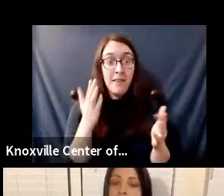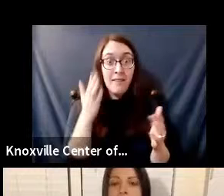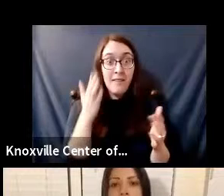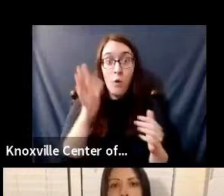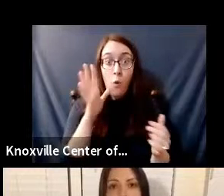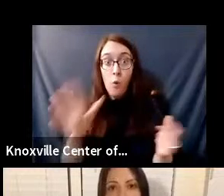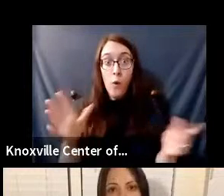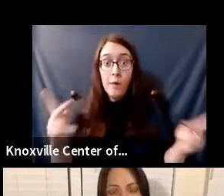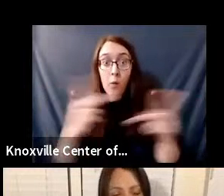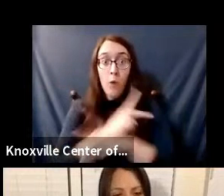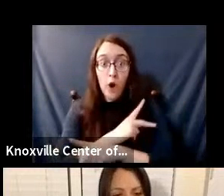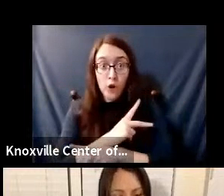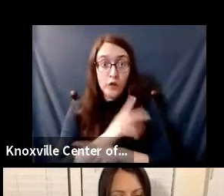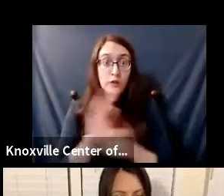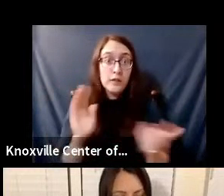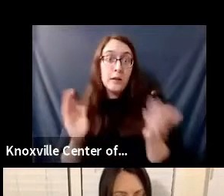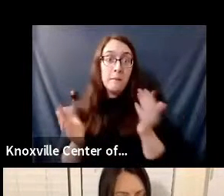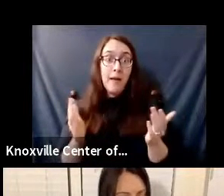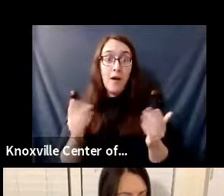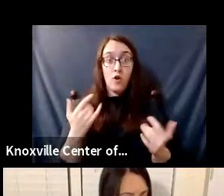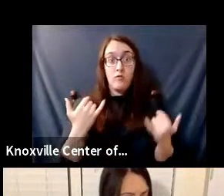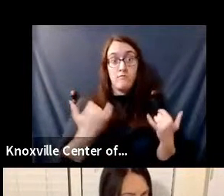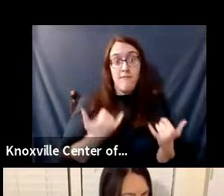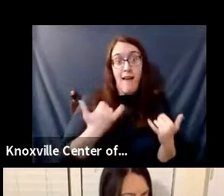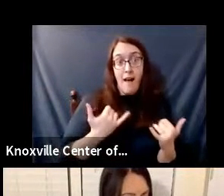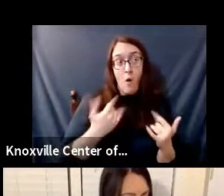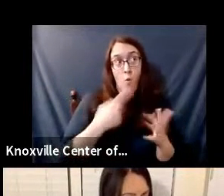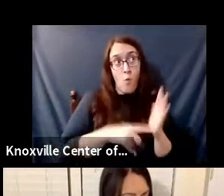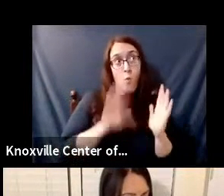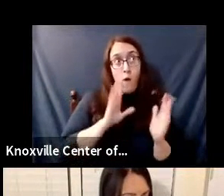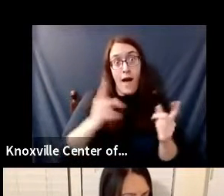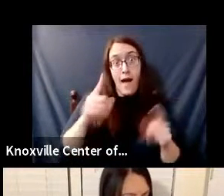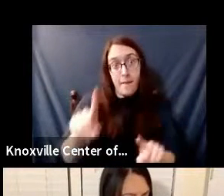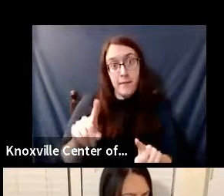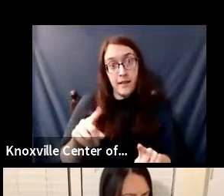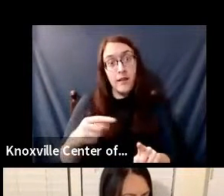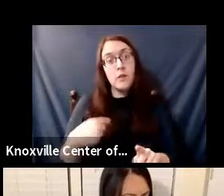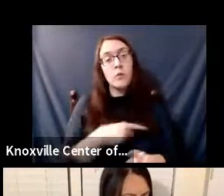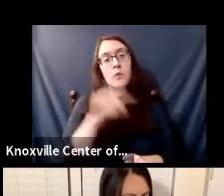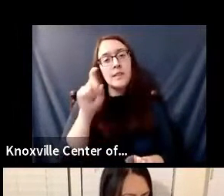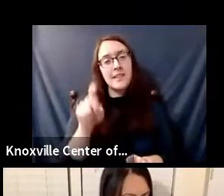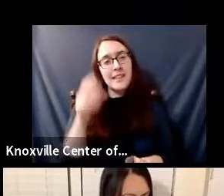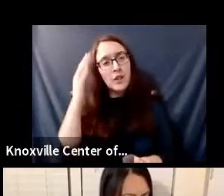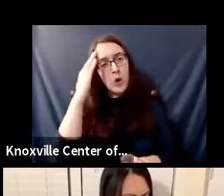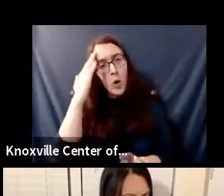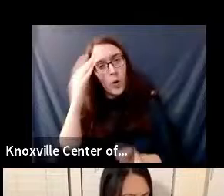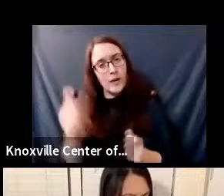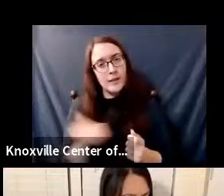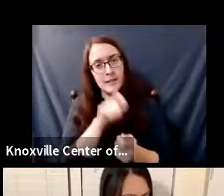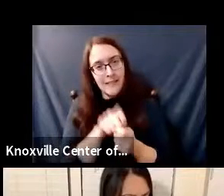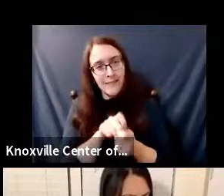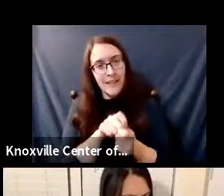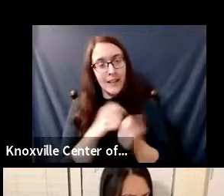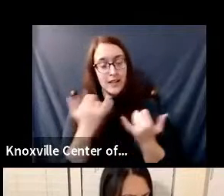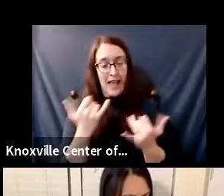see? Because I think we all have to be realistic about where we are in this pandemic and exponential